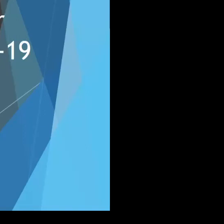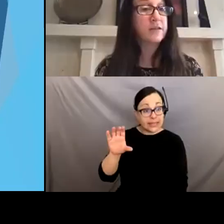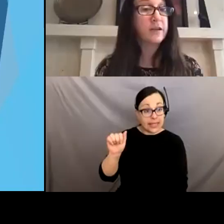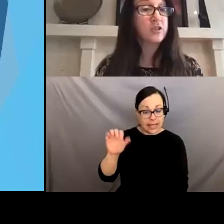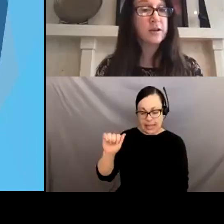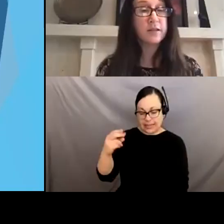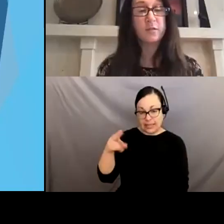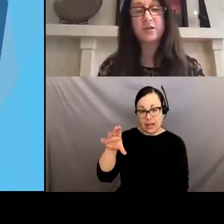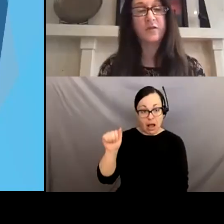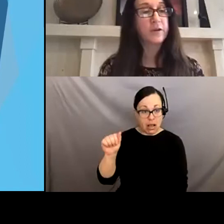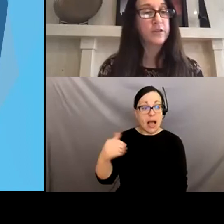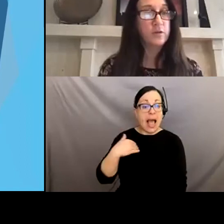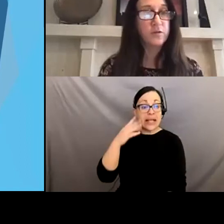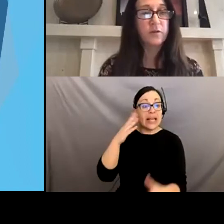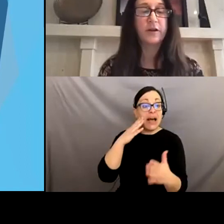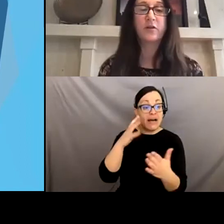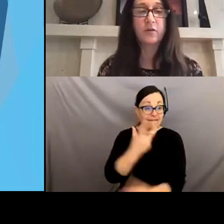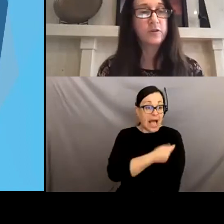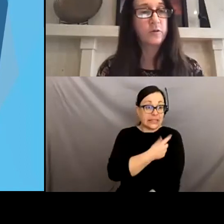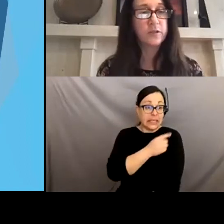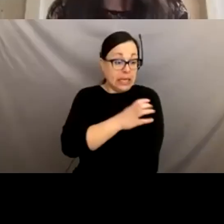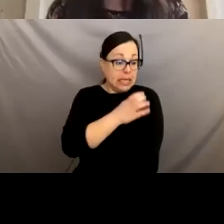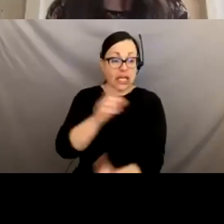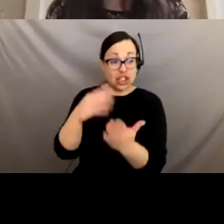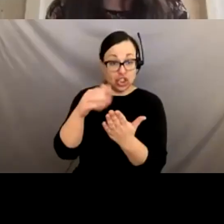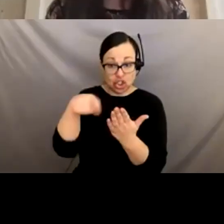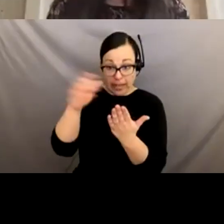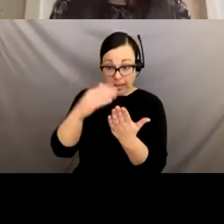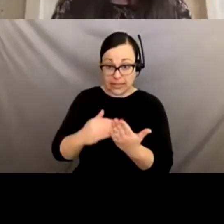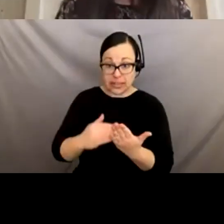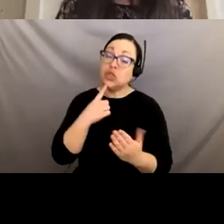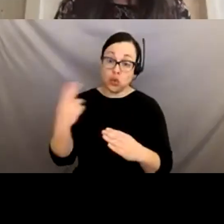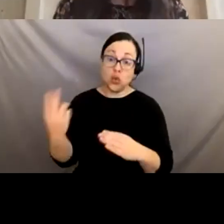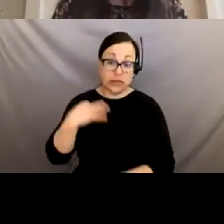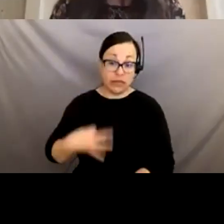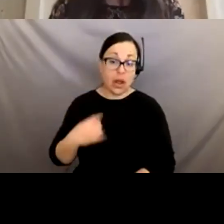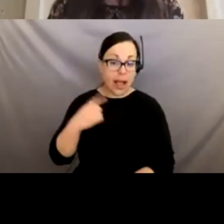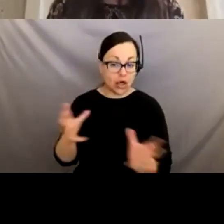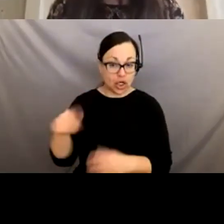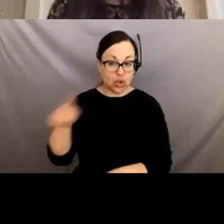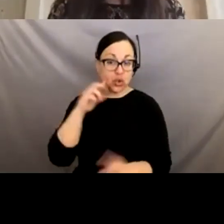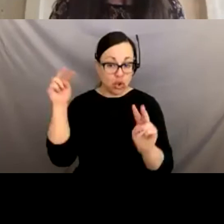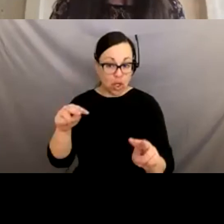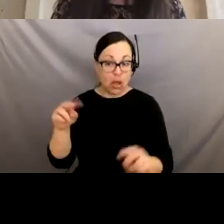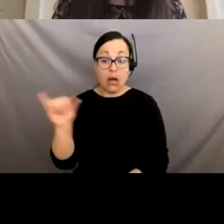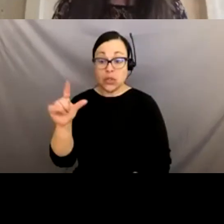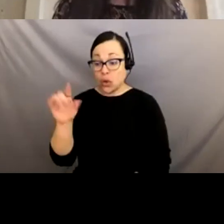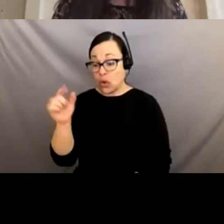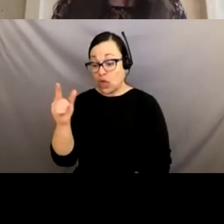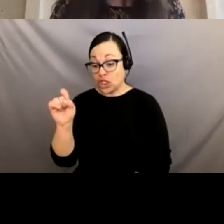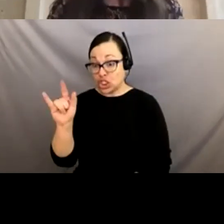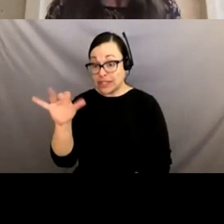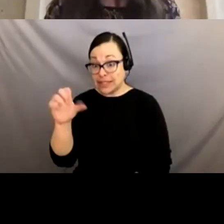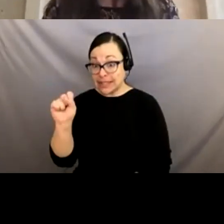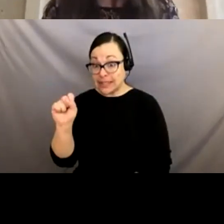vaccine clinic checklist, which is very useful. I encourage you all to take a look at it. In terms of the logistics, having the largest room in your facility